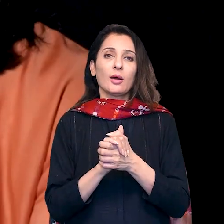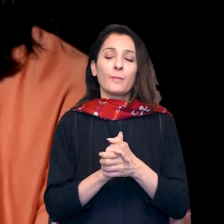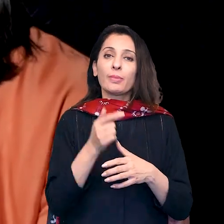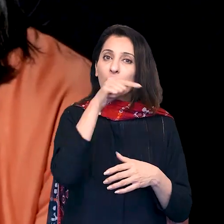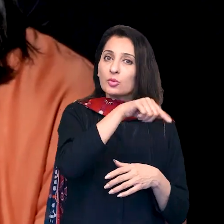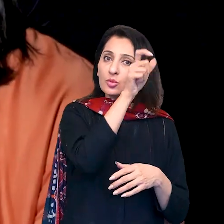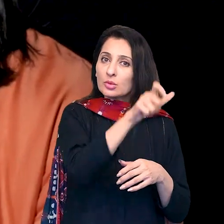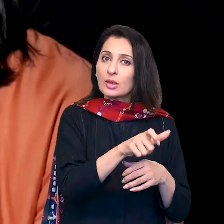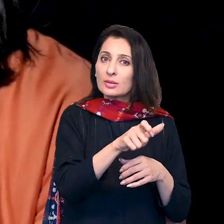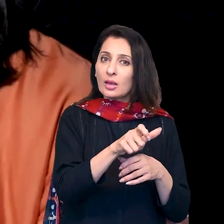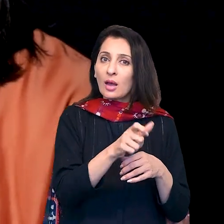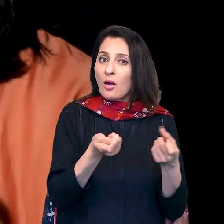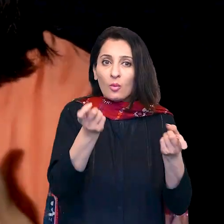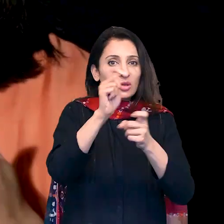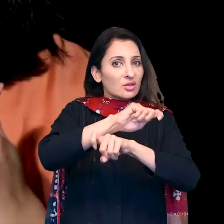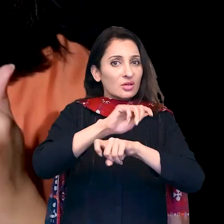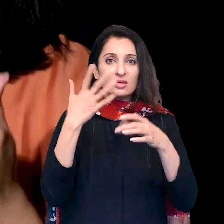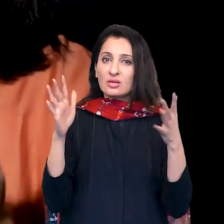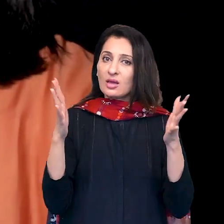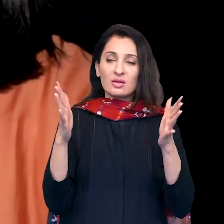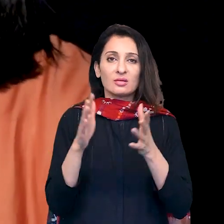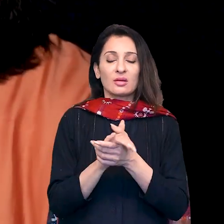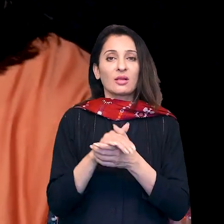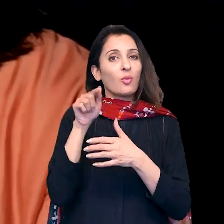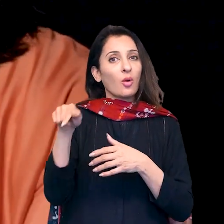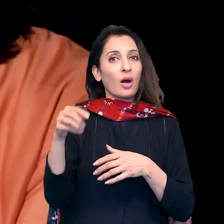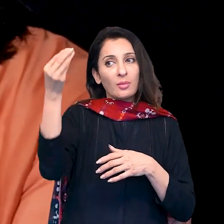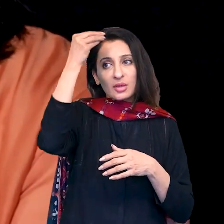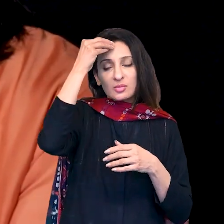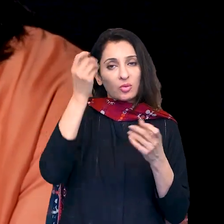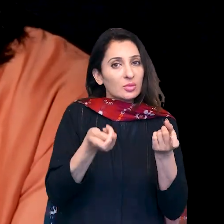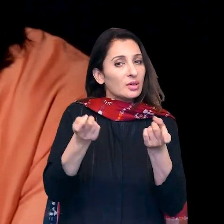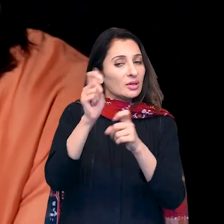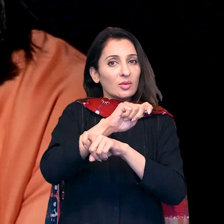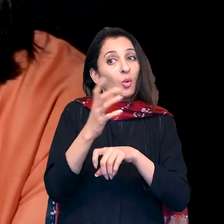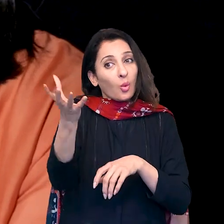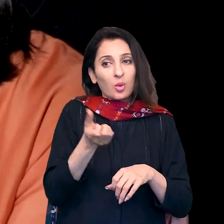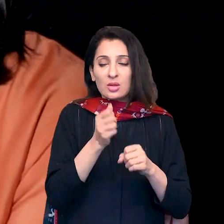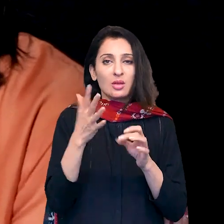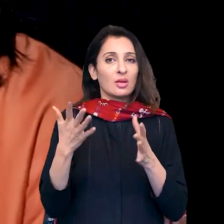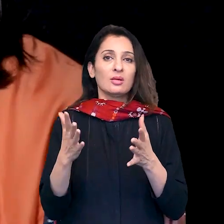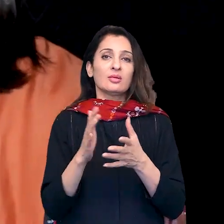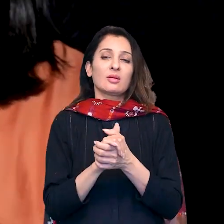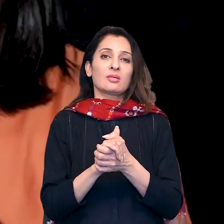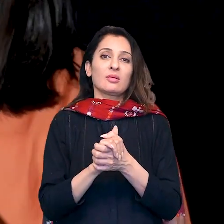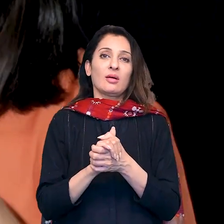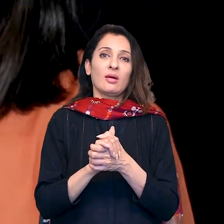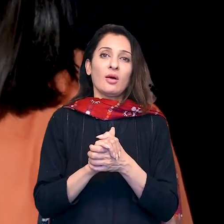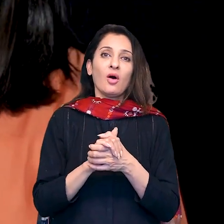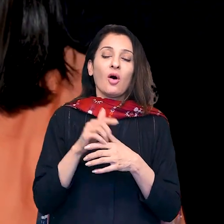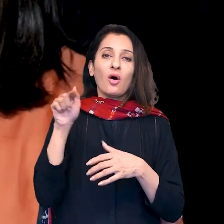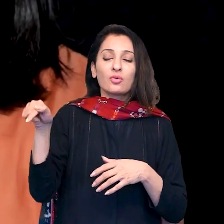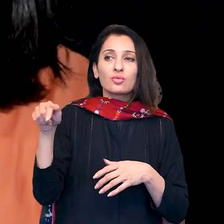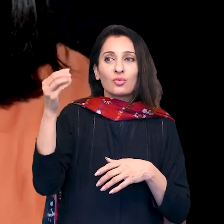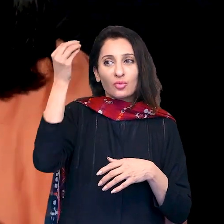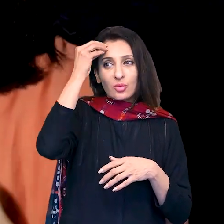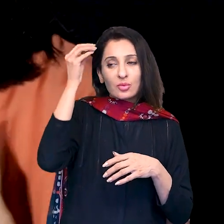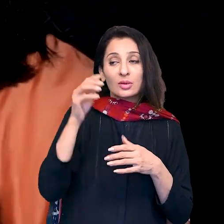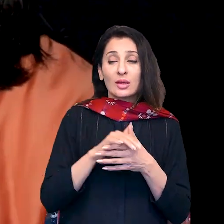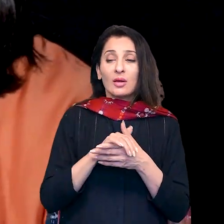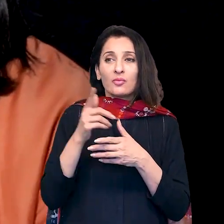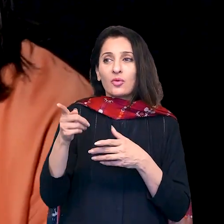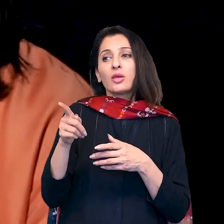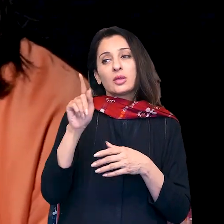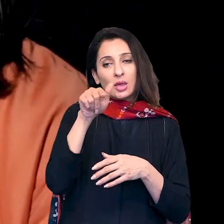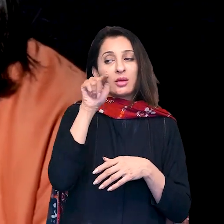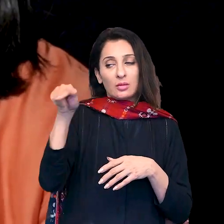take responsibility of you. But if it's one going into a relationship thinking that person will solve all my problems, we